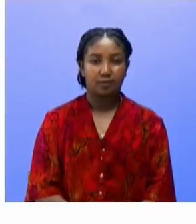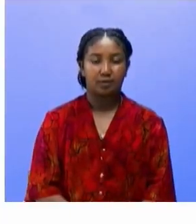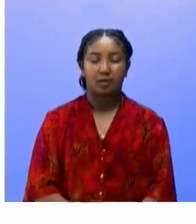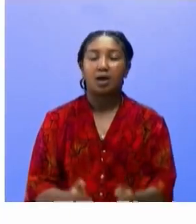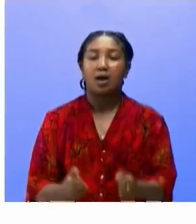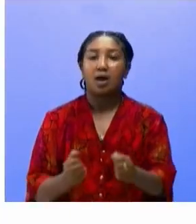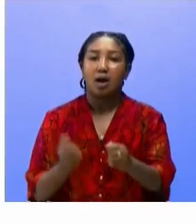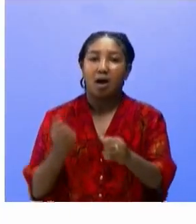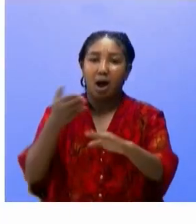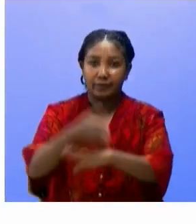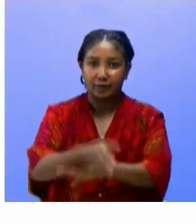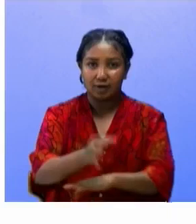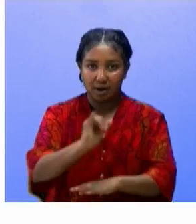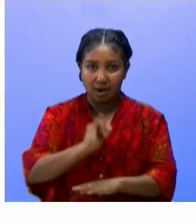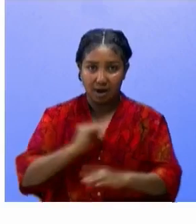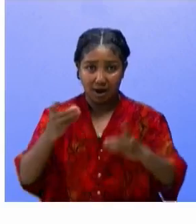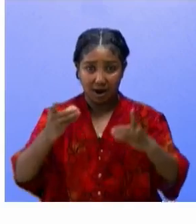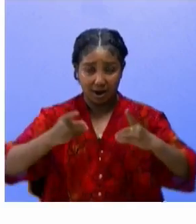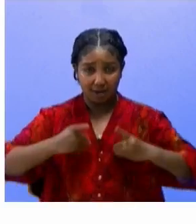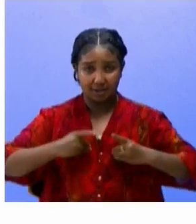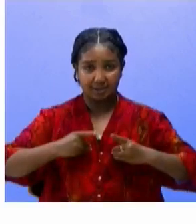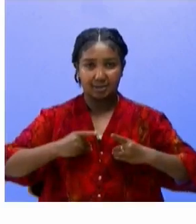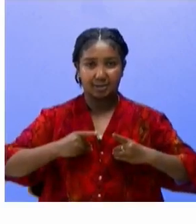I had